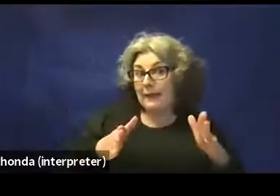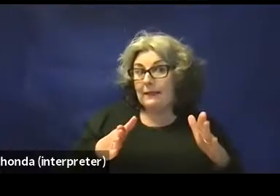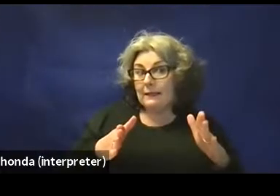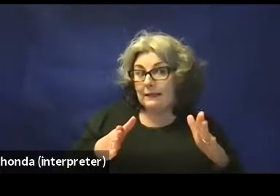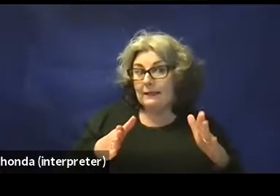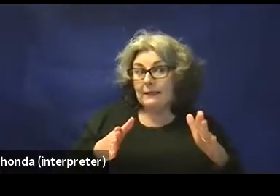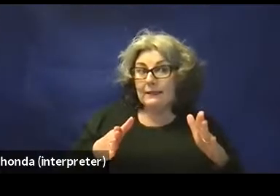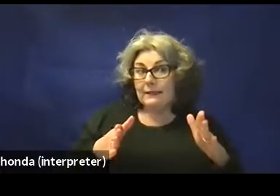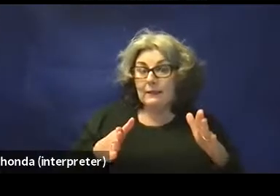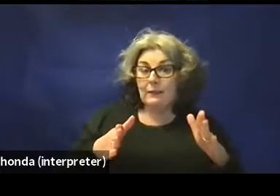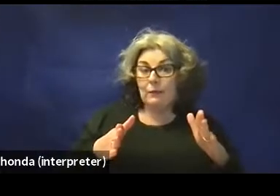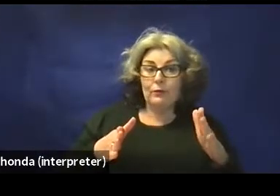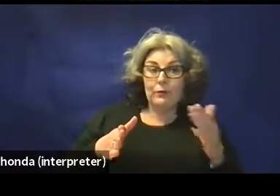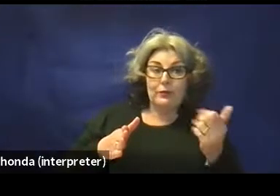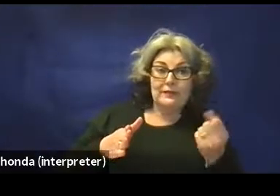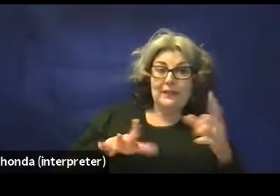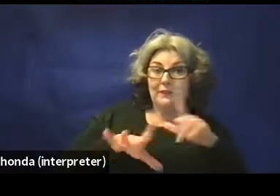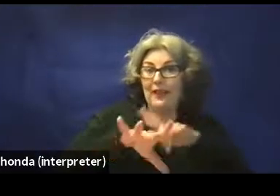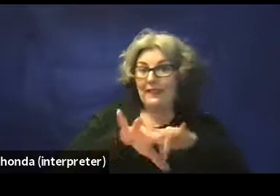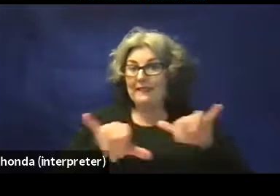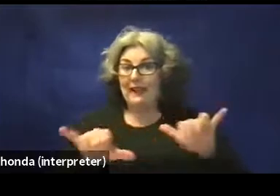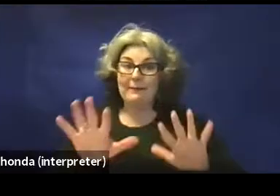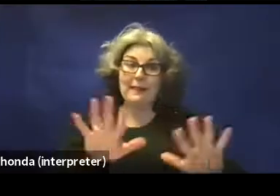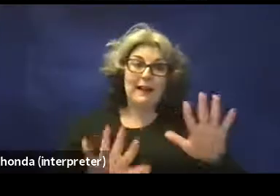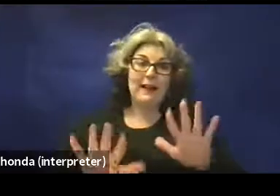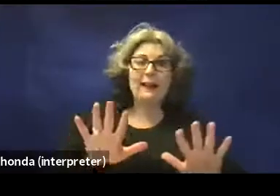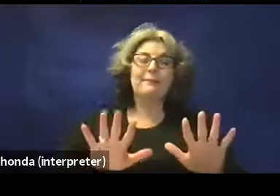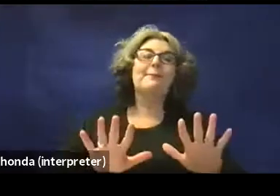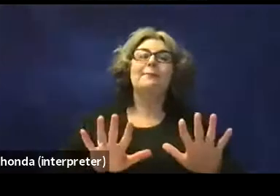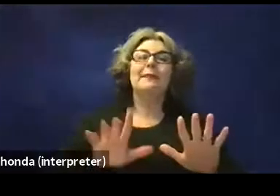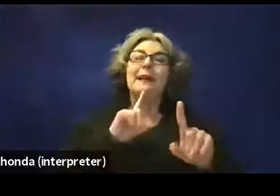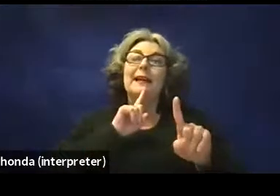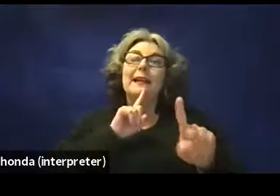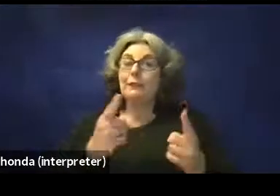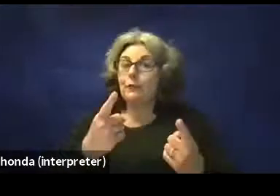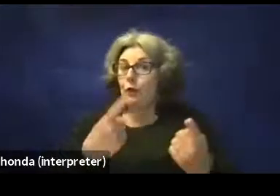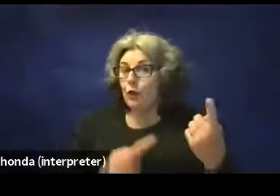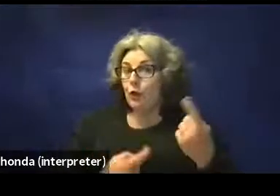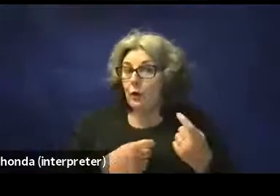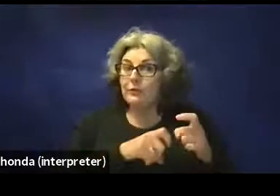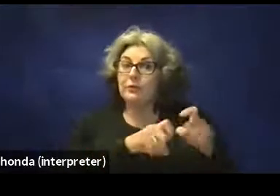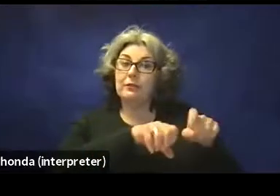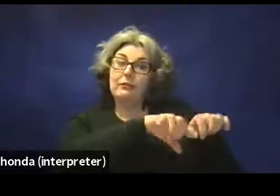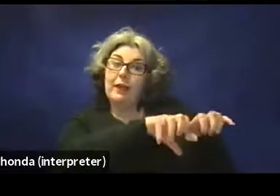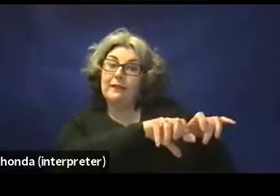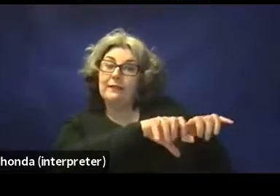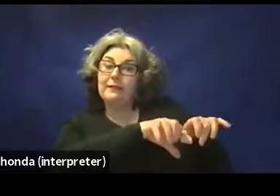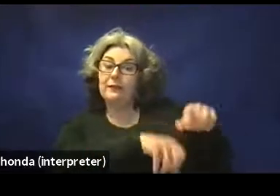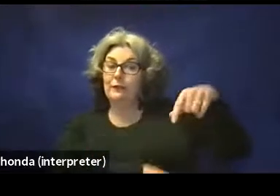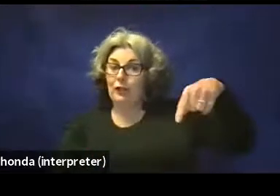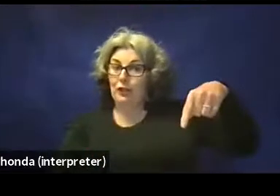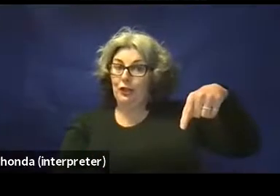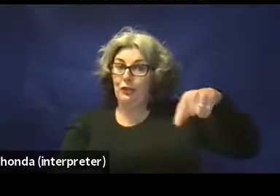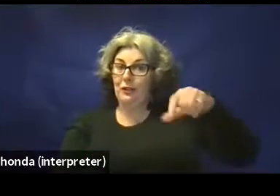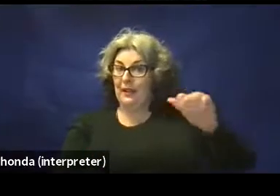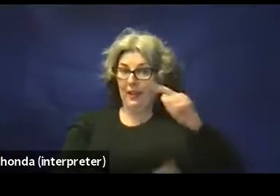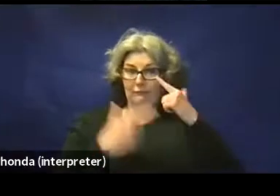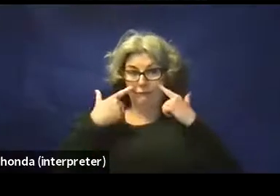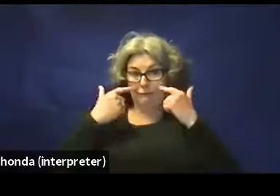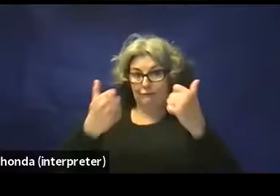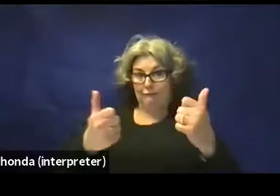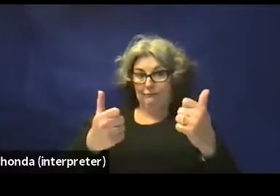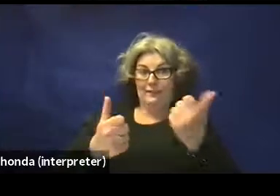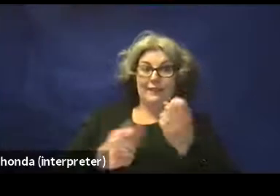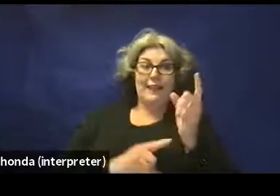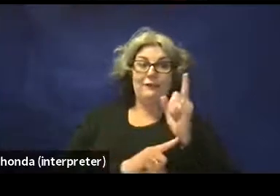to multitask, which is difficult, I know, and answer any of the questions via the Q&A function, feel free to in the last